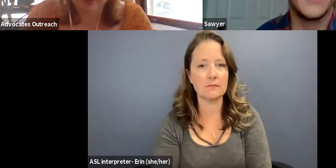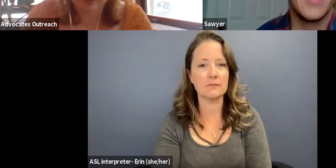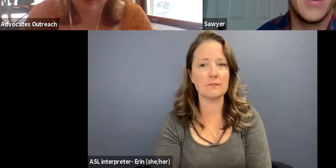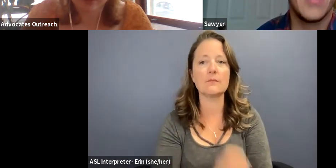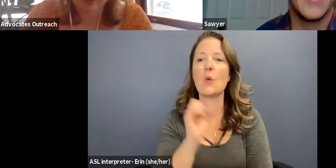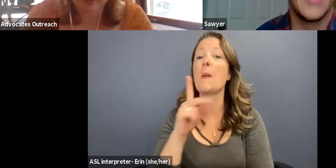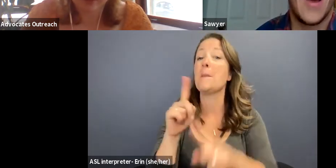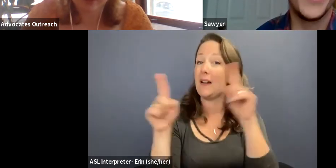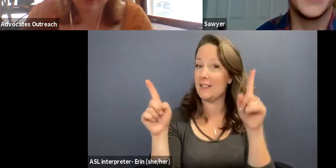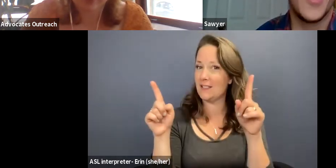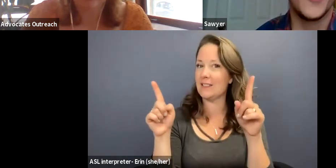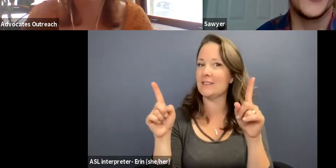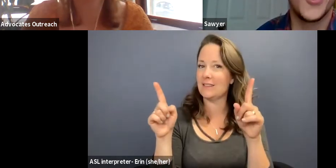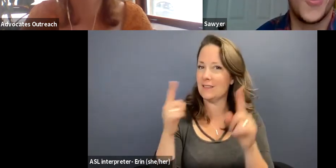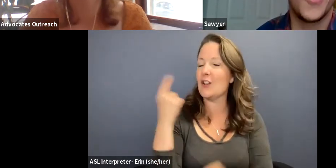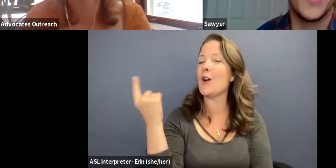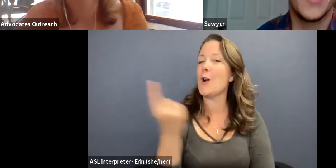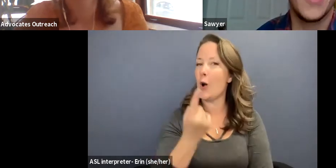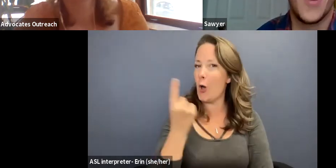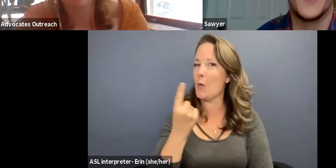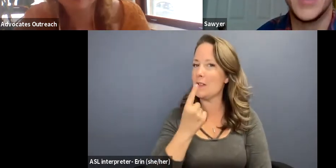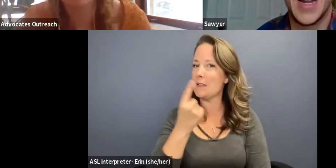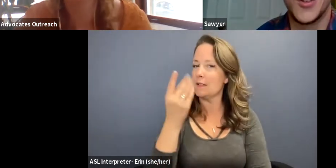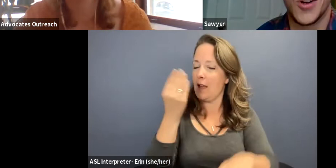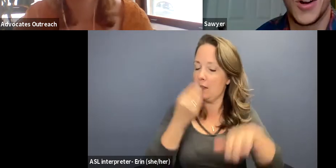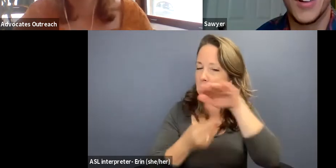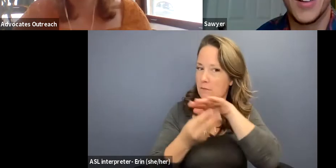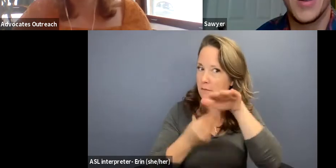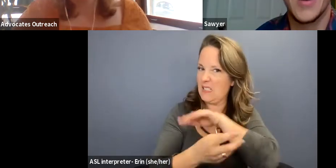both of those messages too.